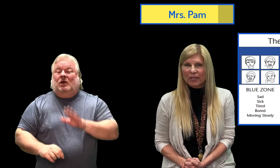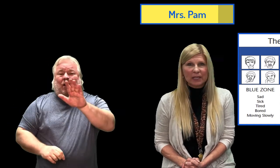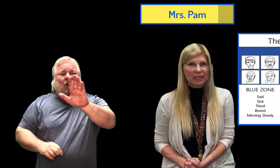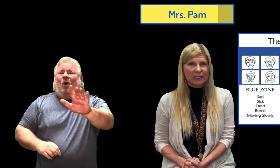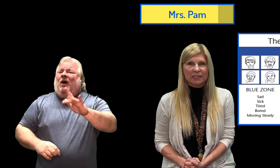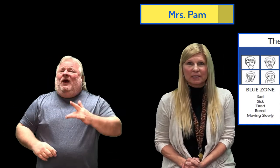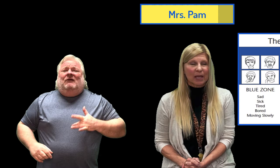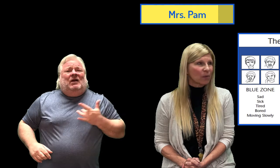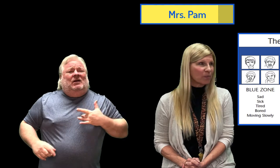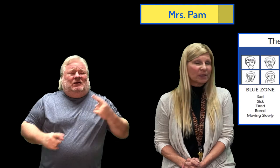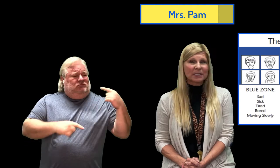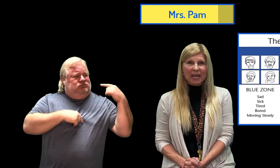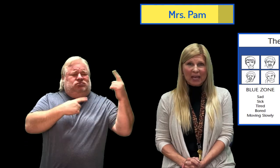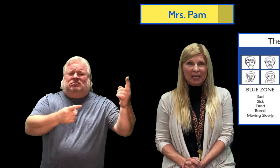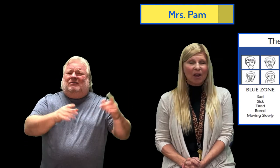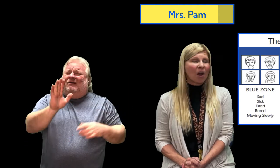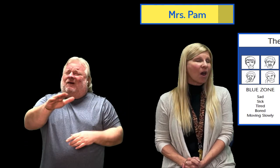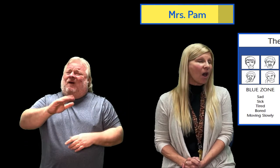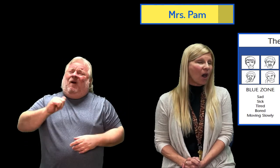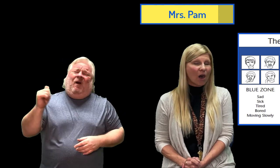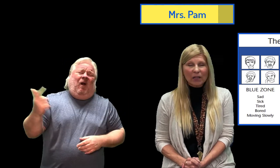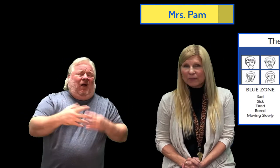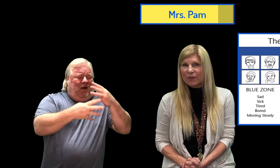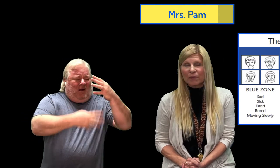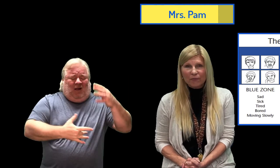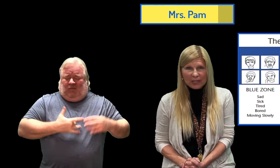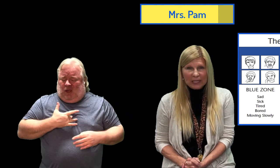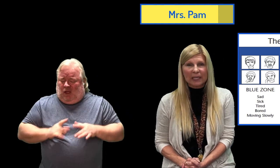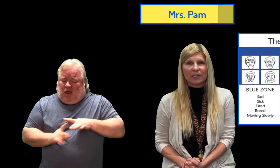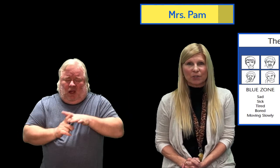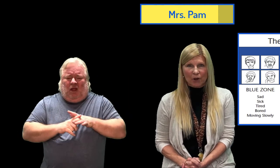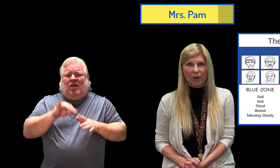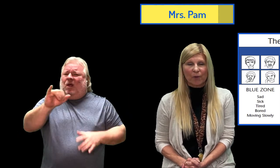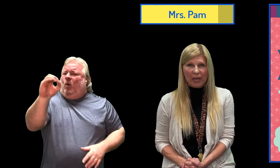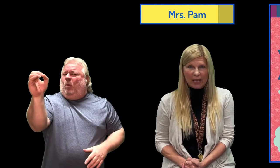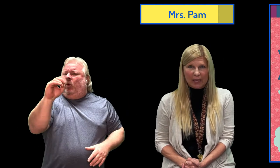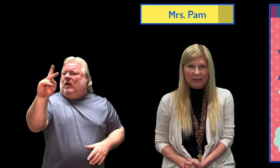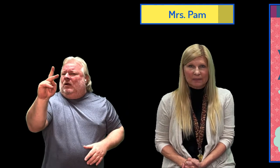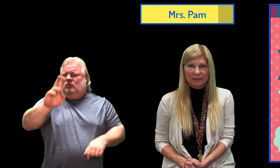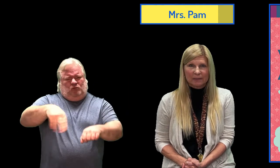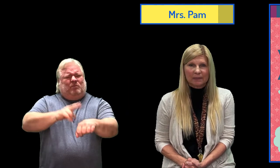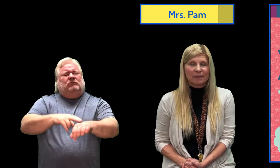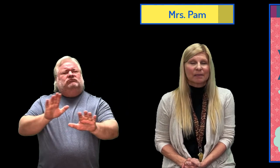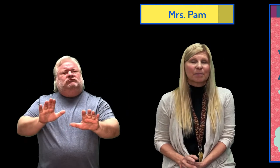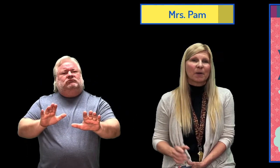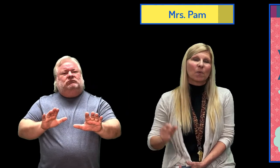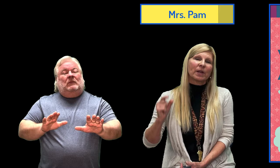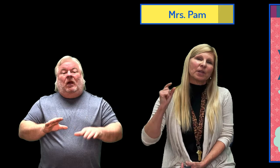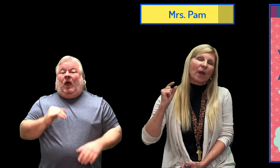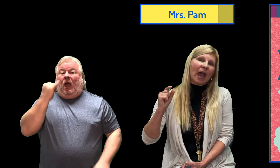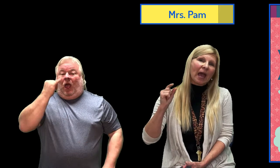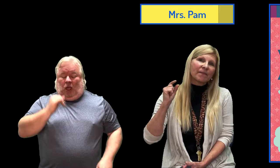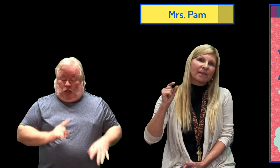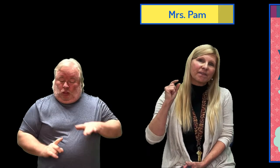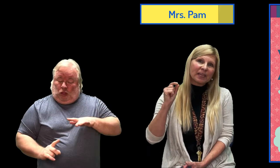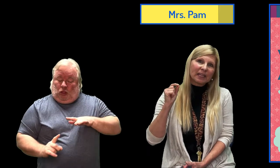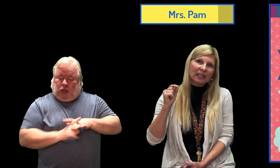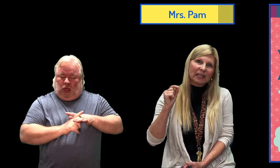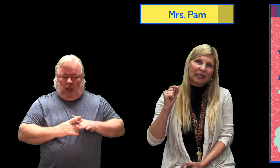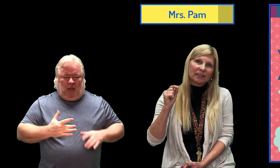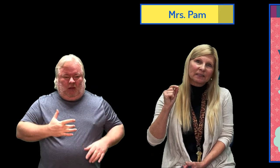your feelings, like we've been saying, all of your feelings are okay. But when you have